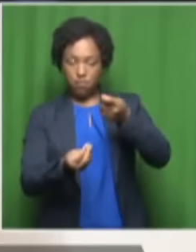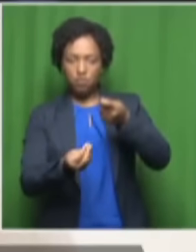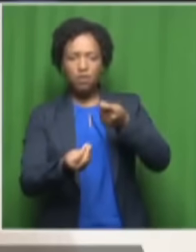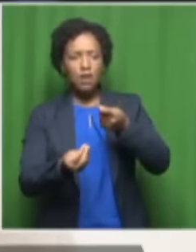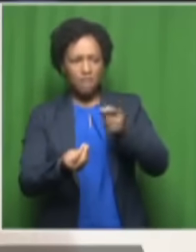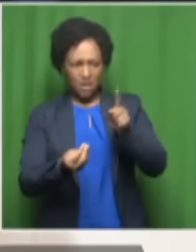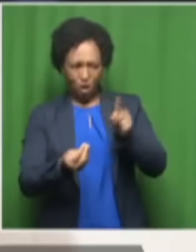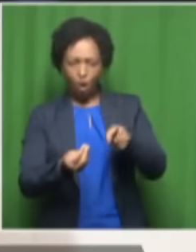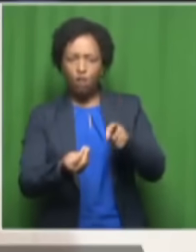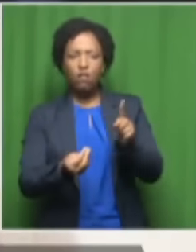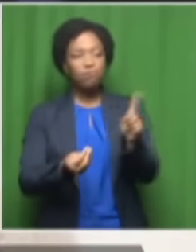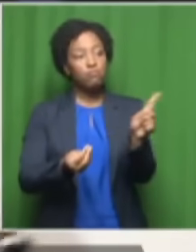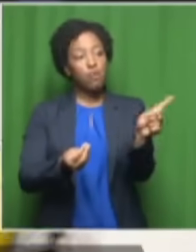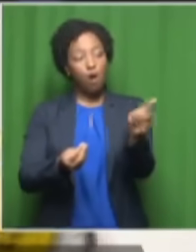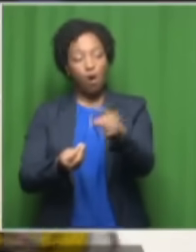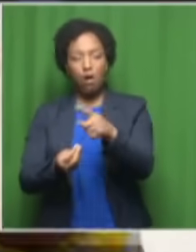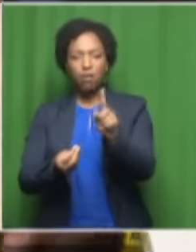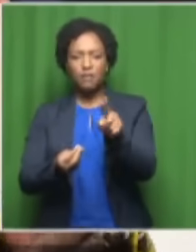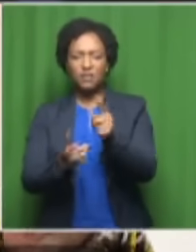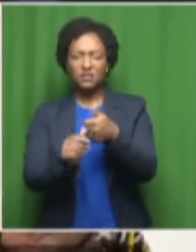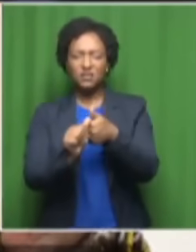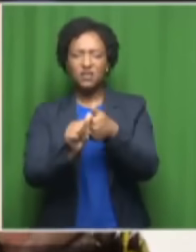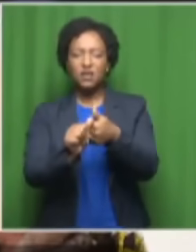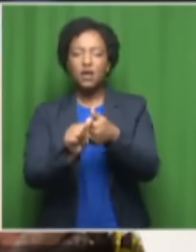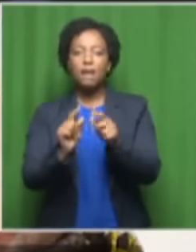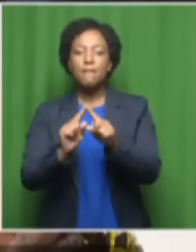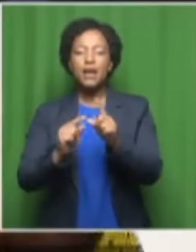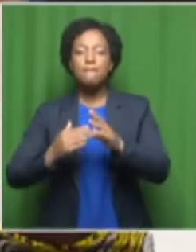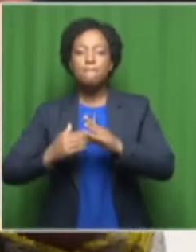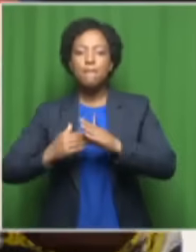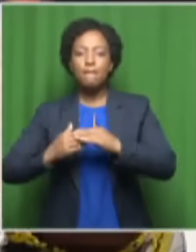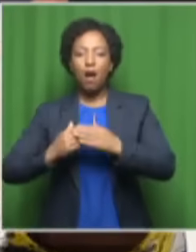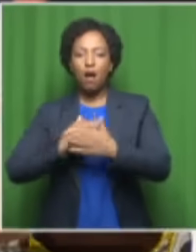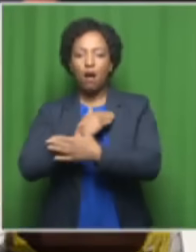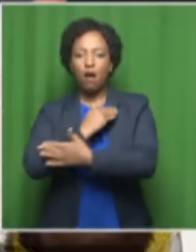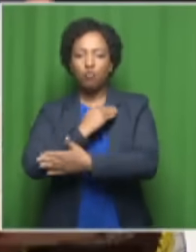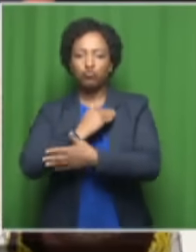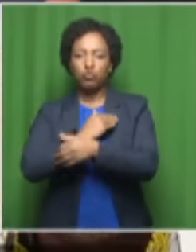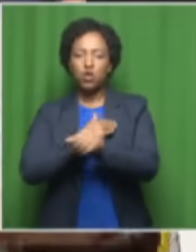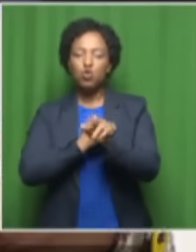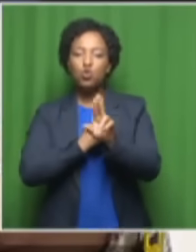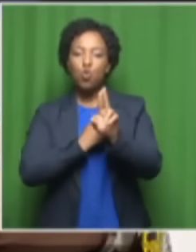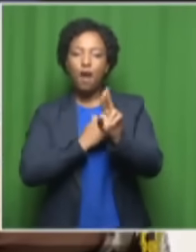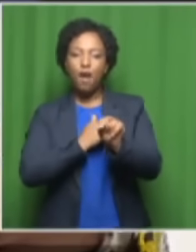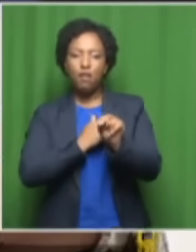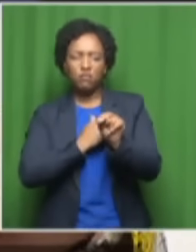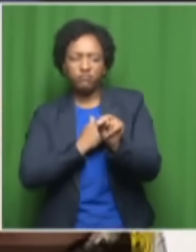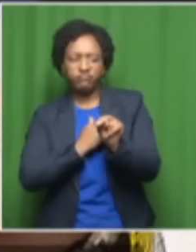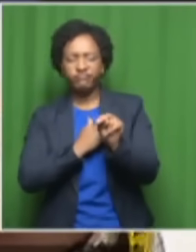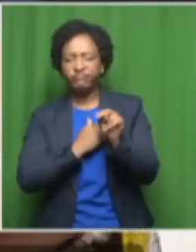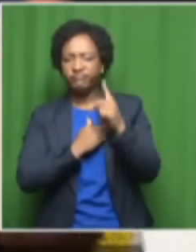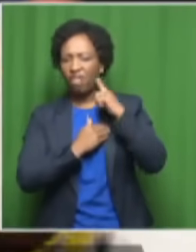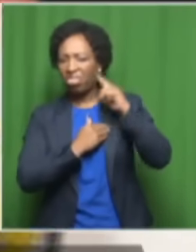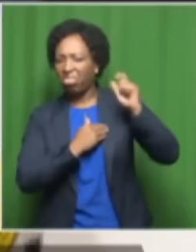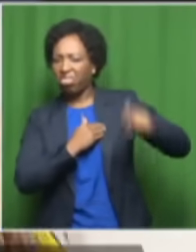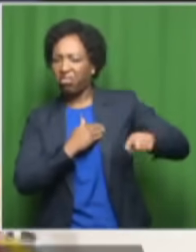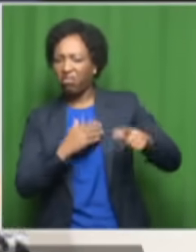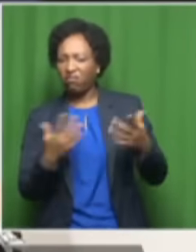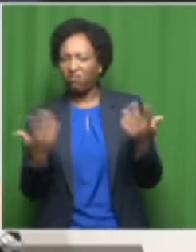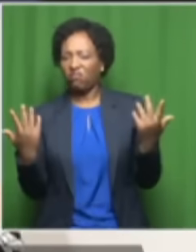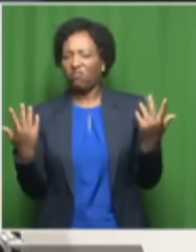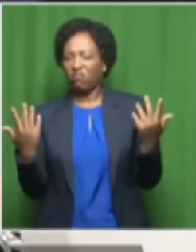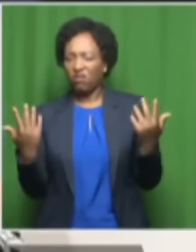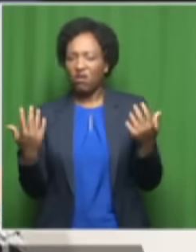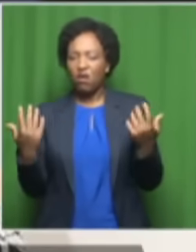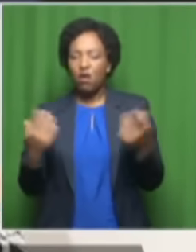the UN that disregards a supreme apex court like the UN, in this case